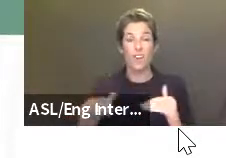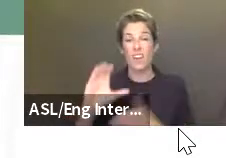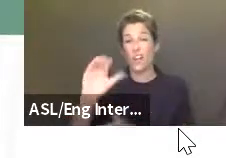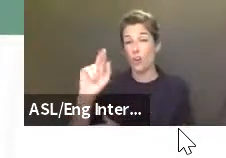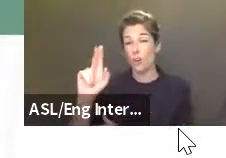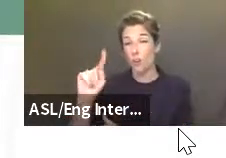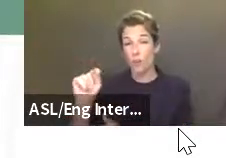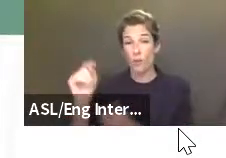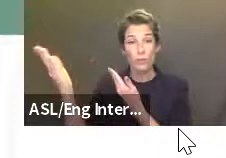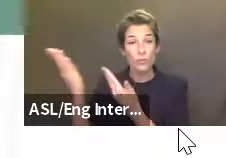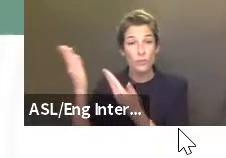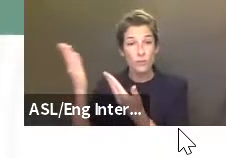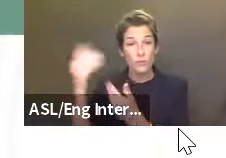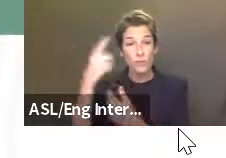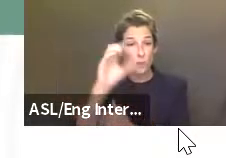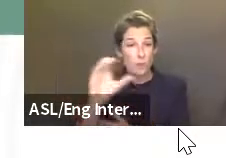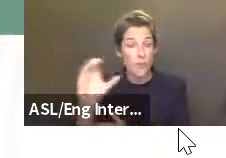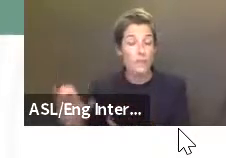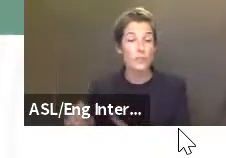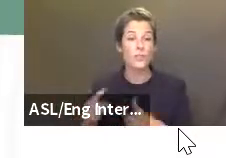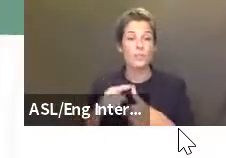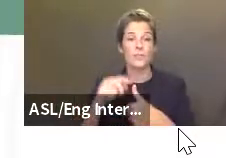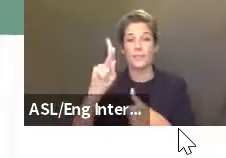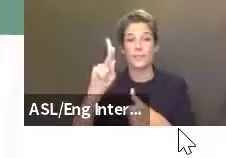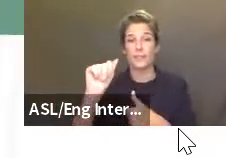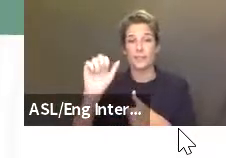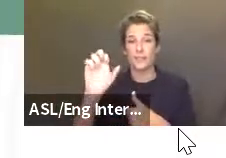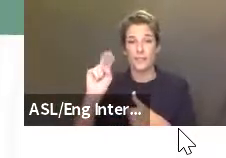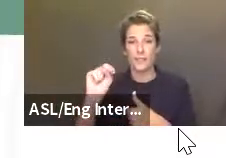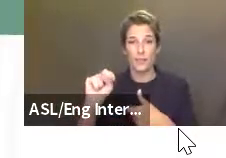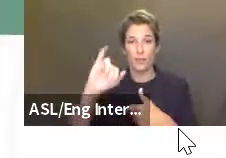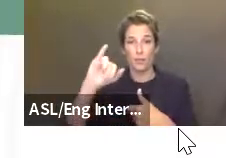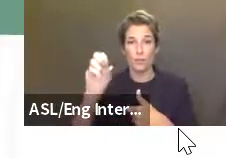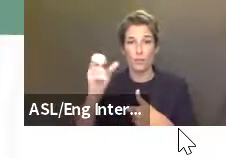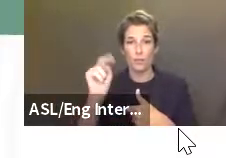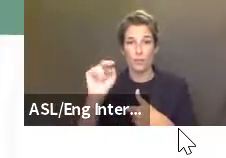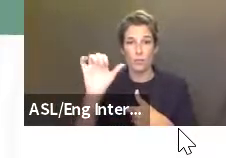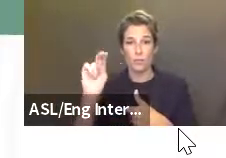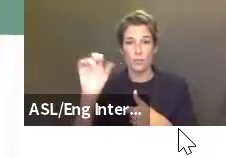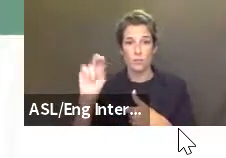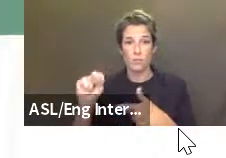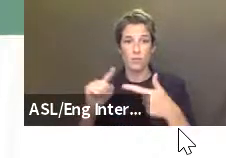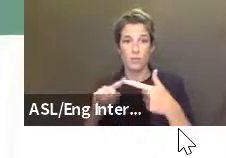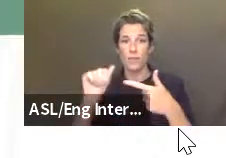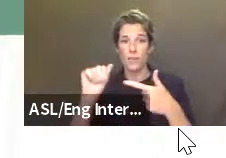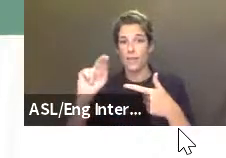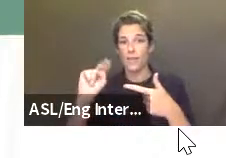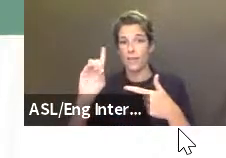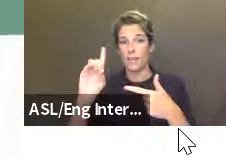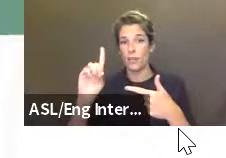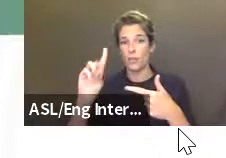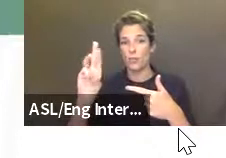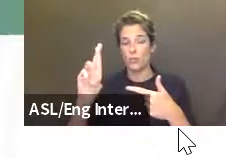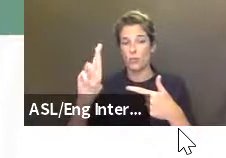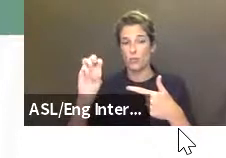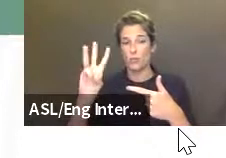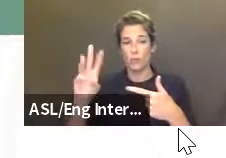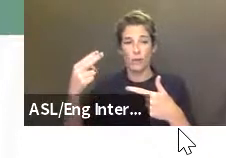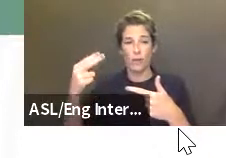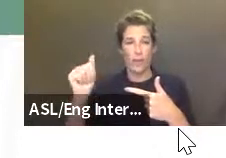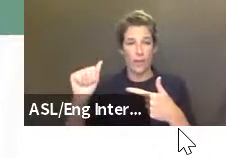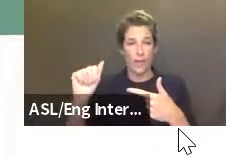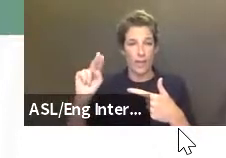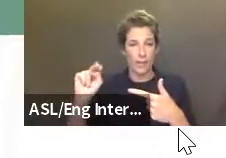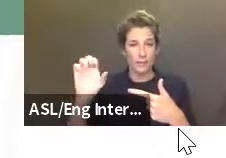cart services from Karen Johnson, Andrew Hansen, and Amy Lee. And thank you to all of you in